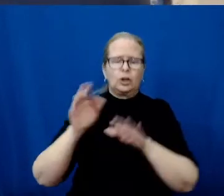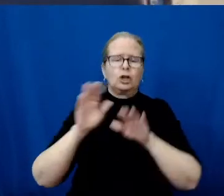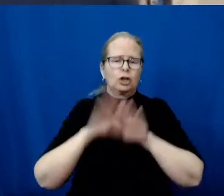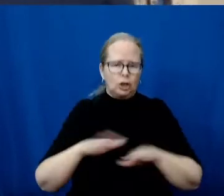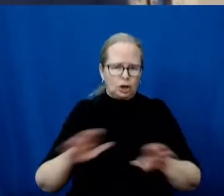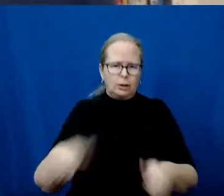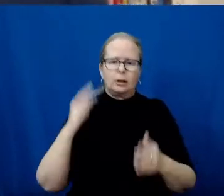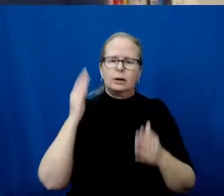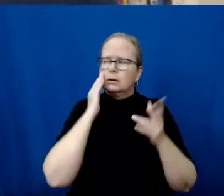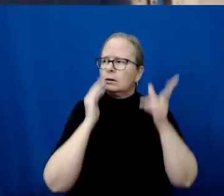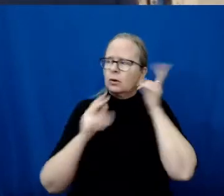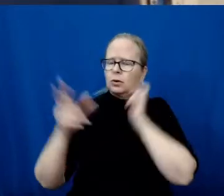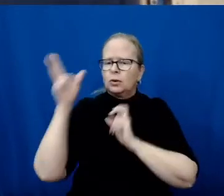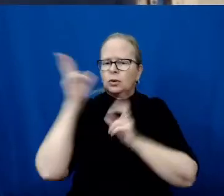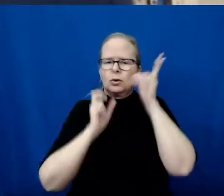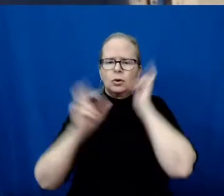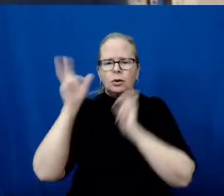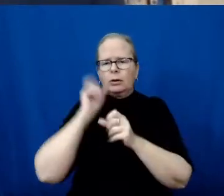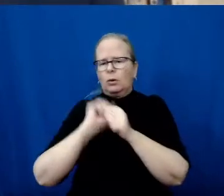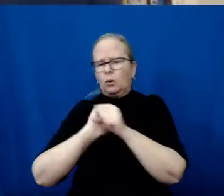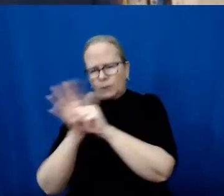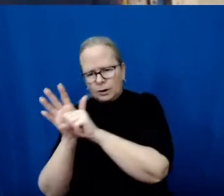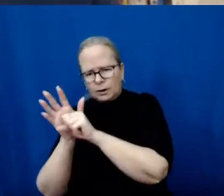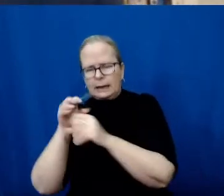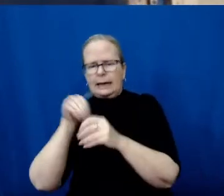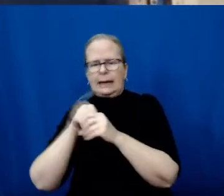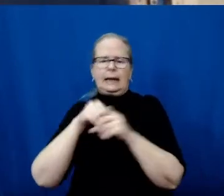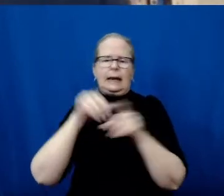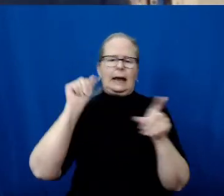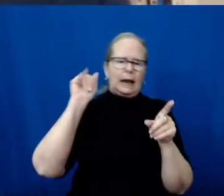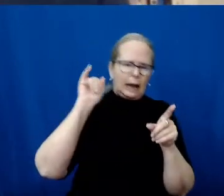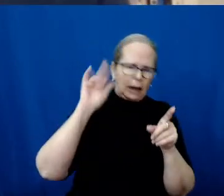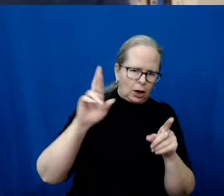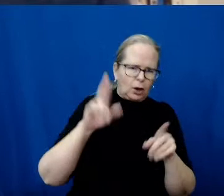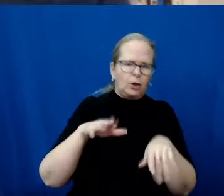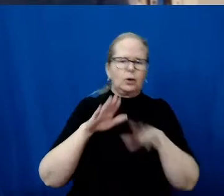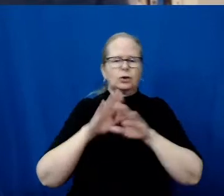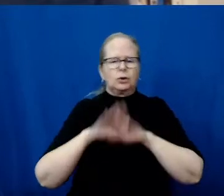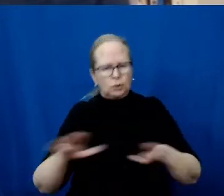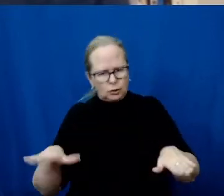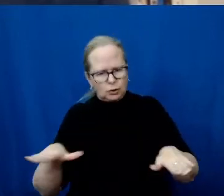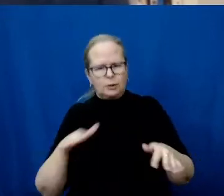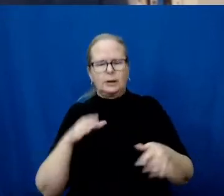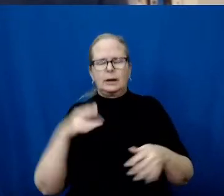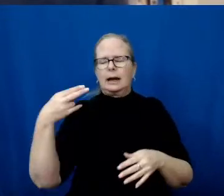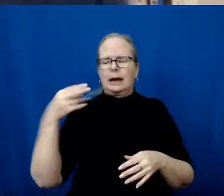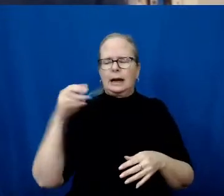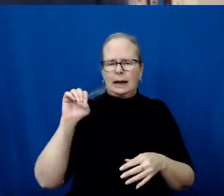the HEPA and Corsi Rosenthal purifiers in our home.